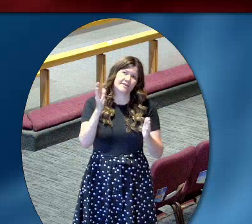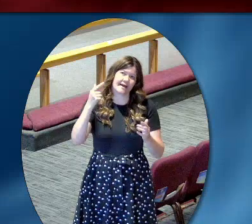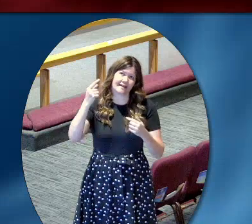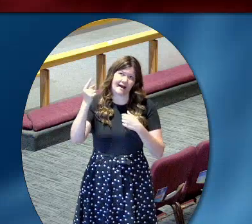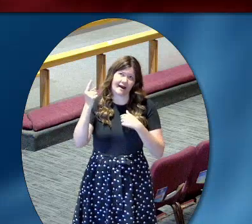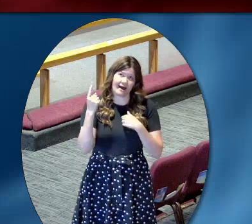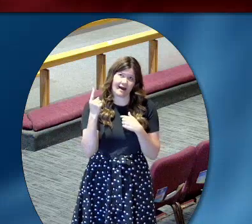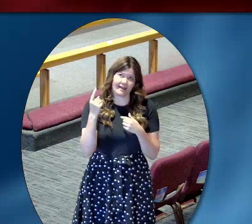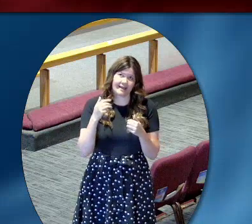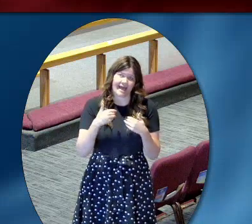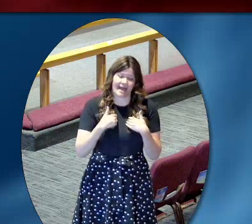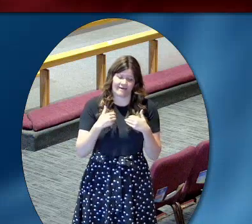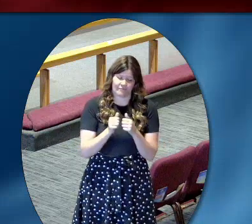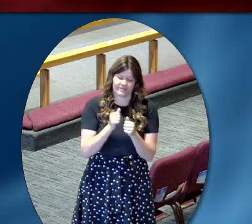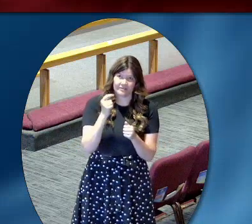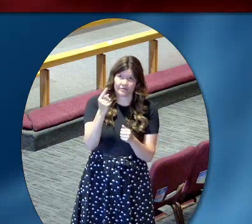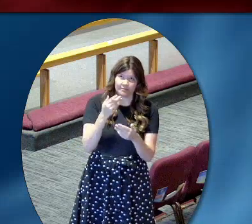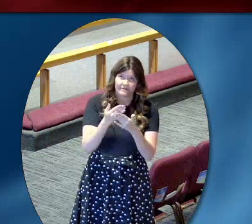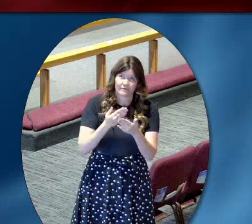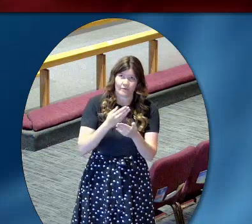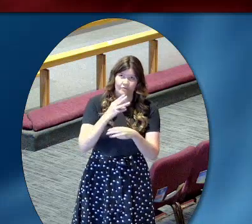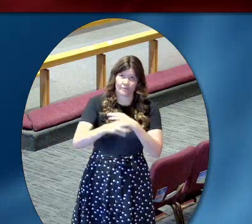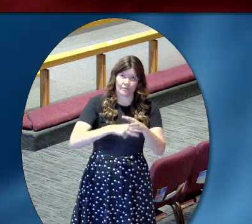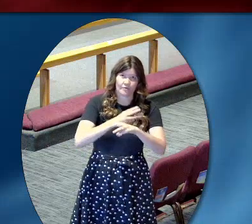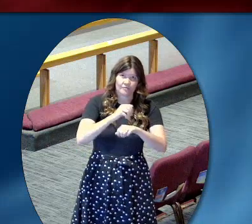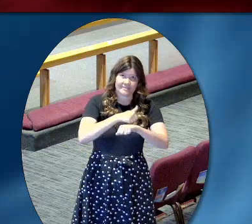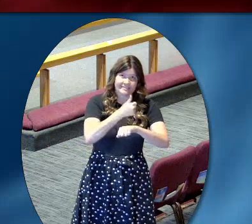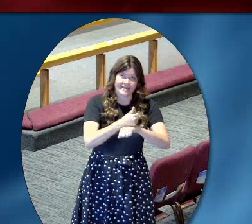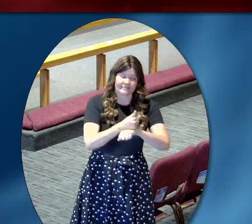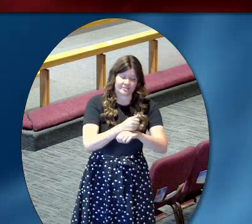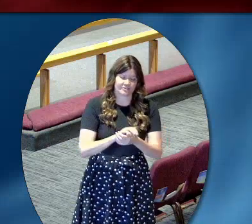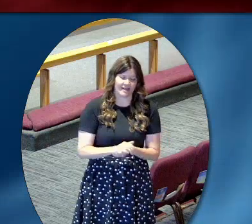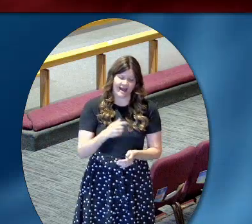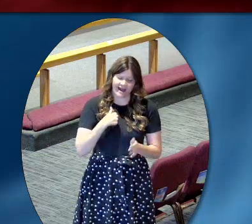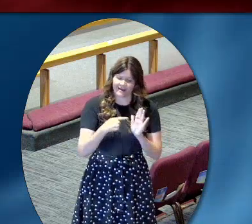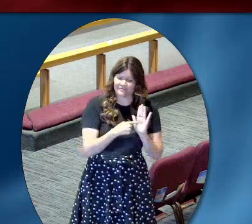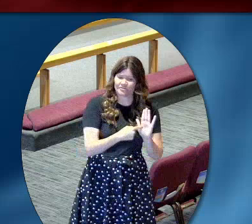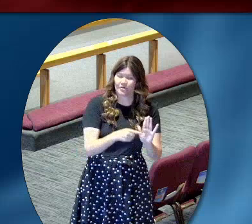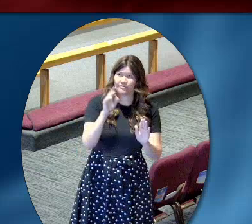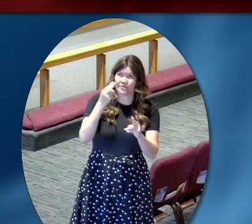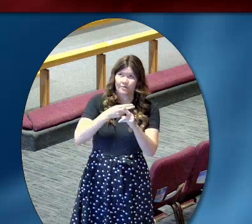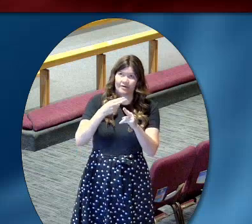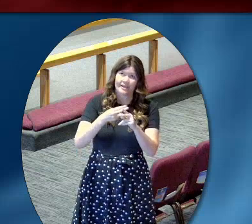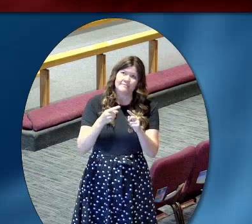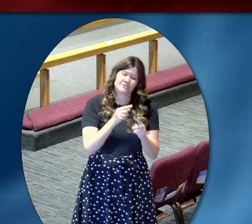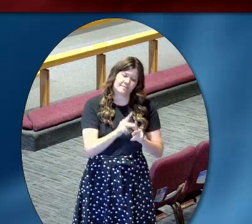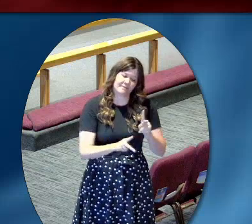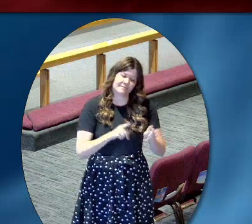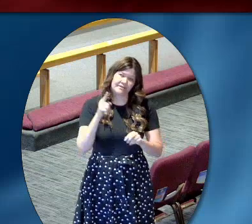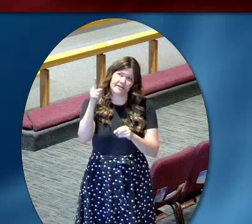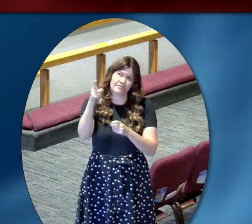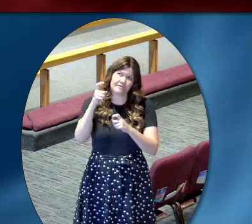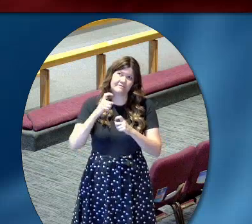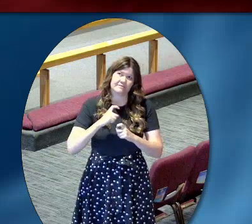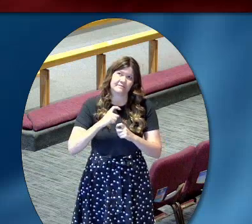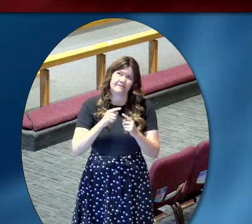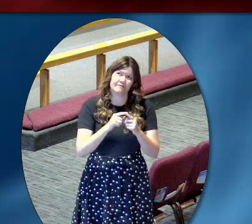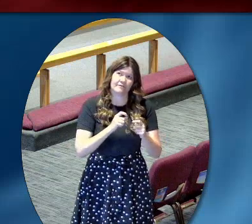with you before the world existed. I have manifested your name to the people whom you gave me out of the